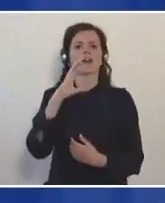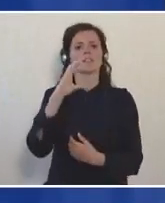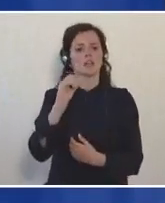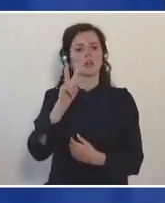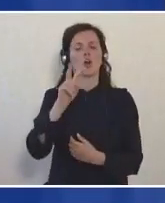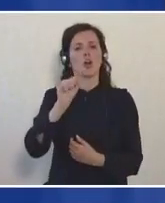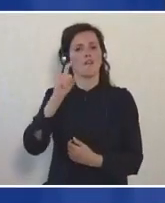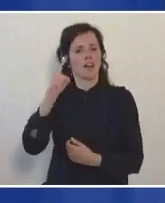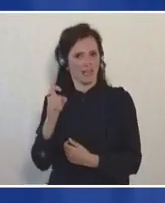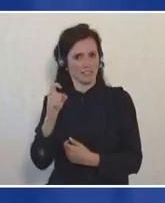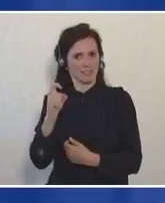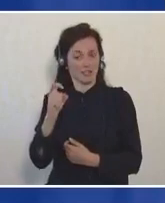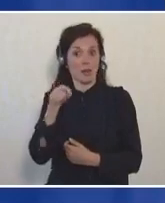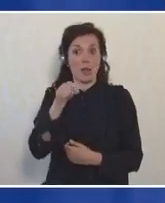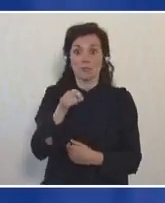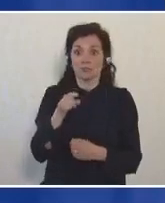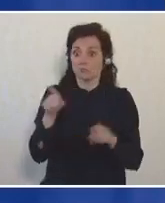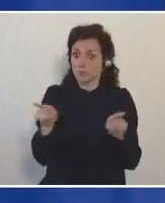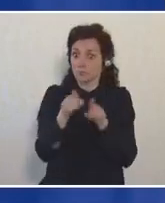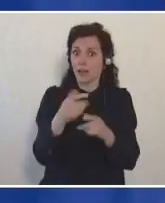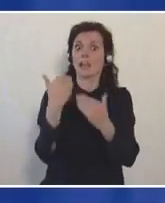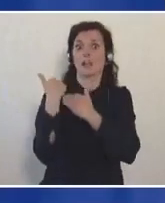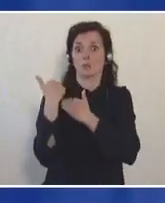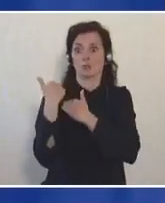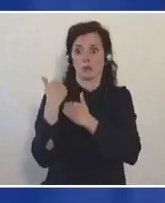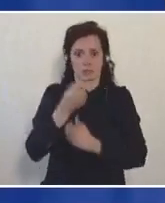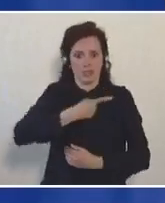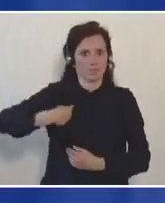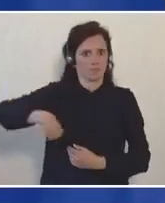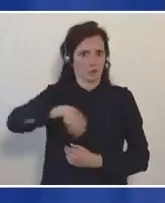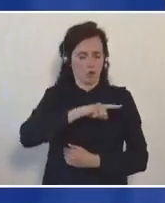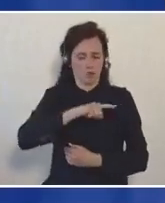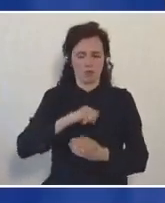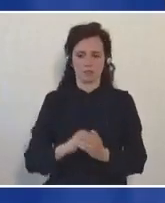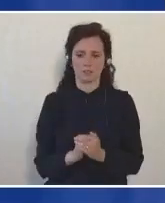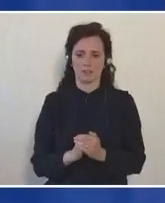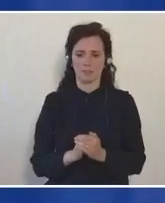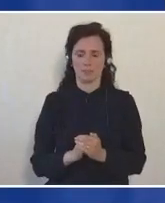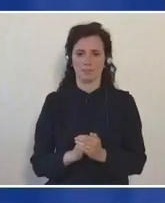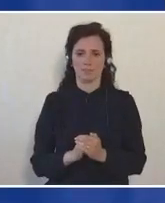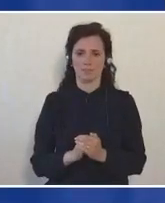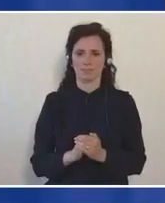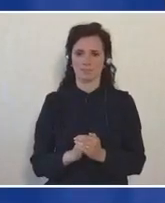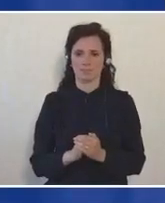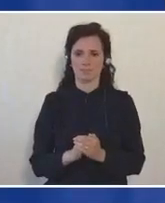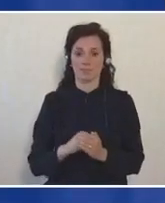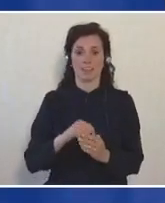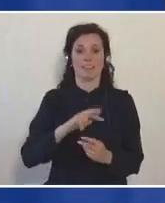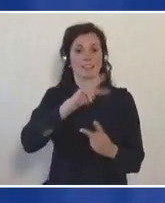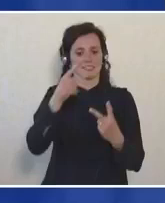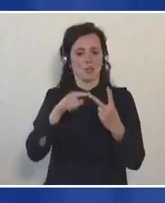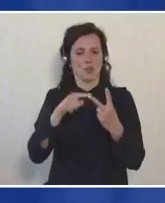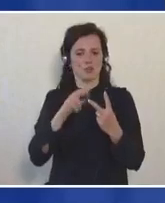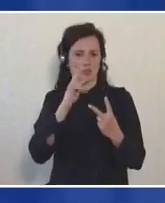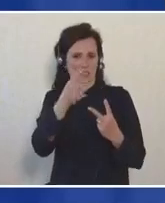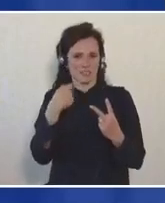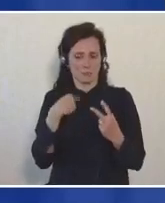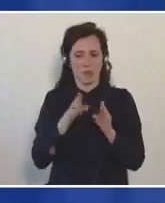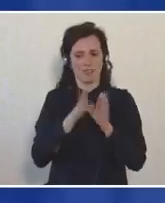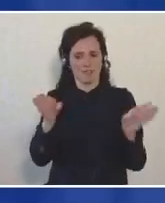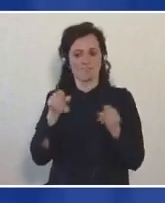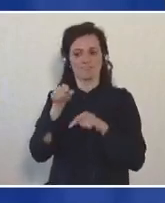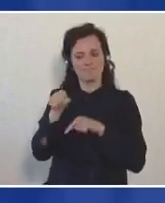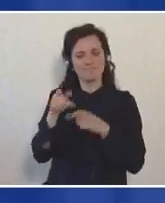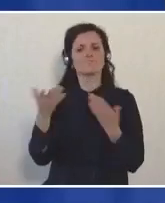and accountable. And then the second part is the Rome Declaration. I think it